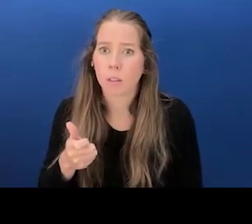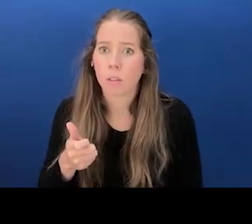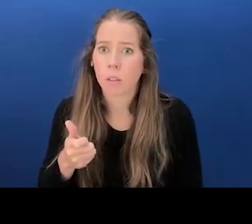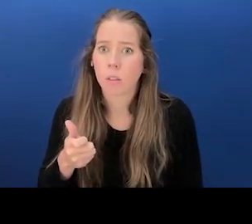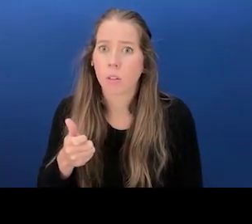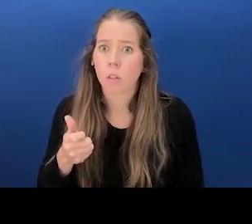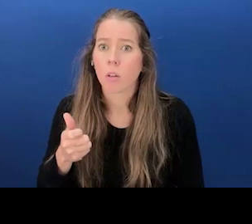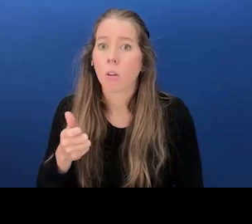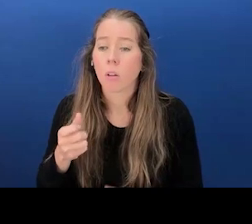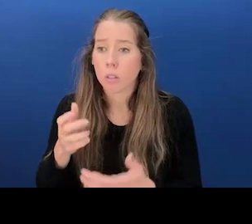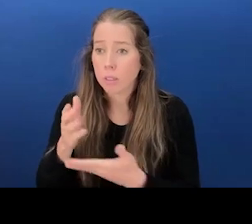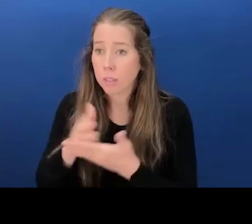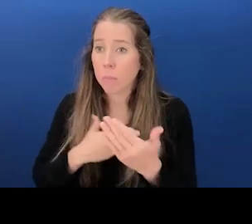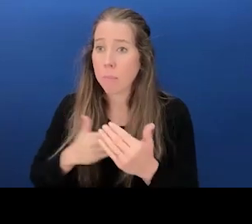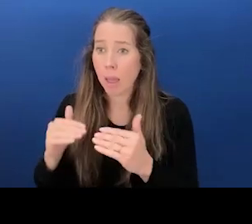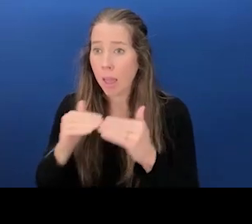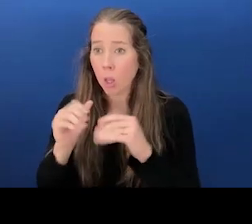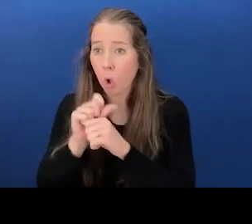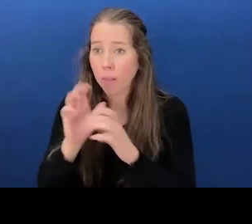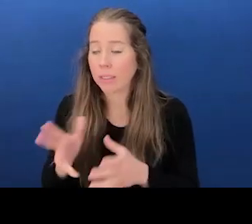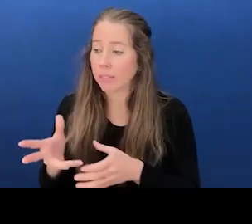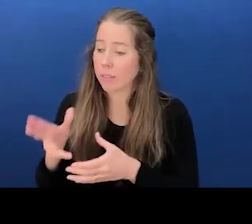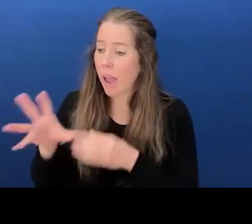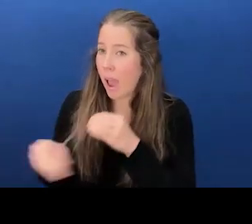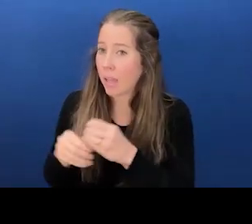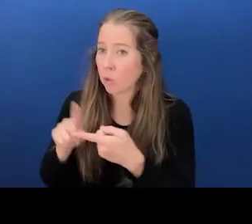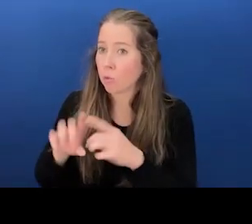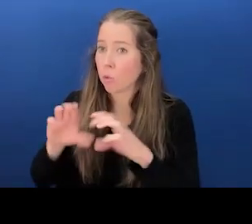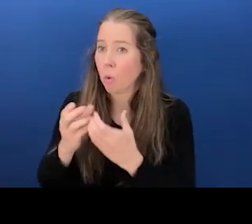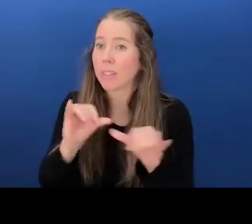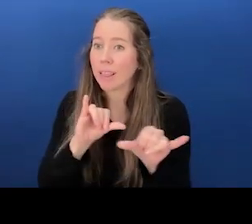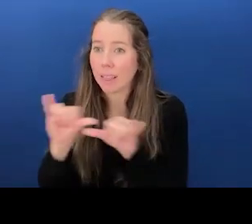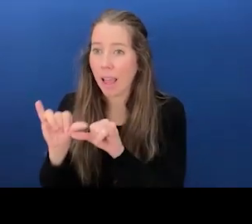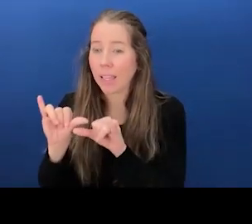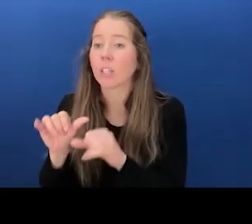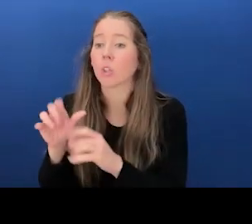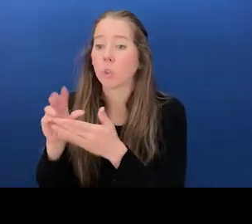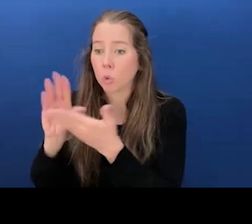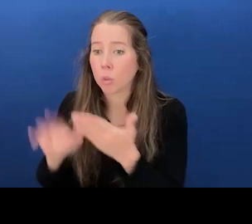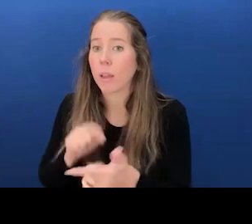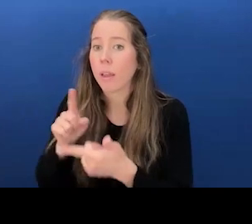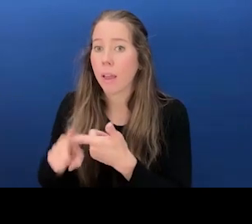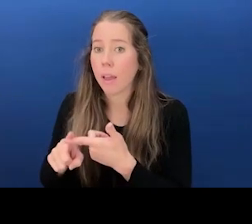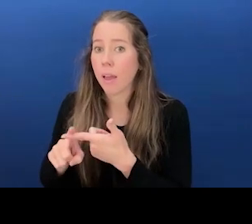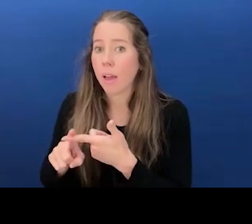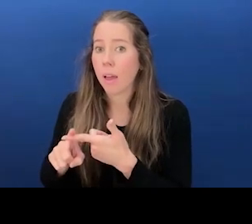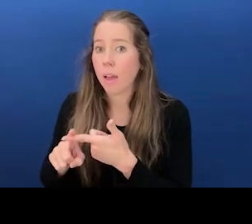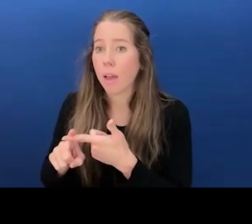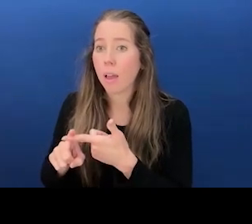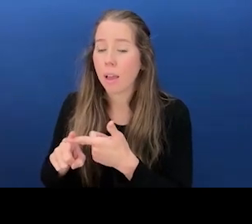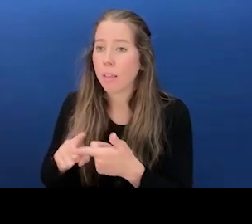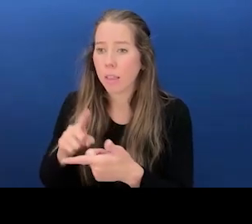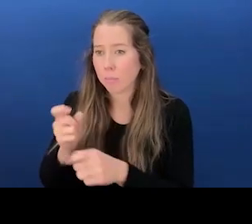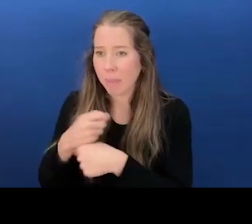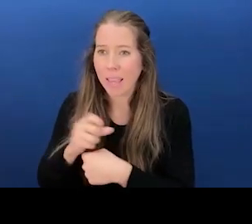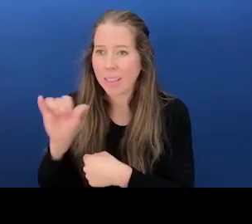colleagues into the course as students. And then I made up some kind of, fake little